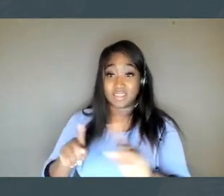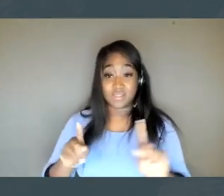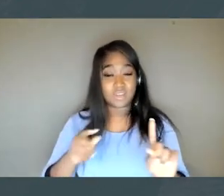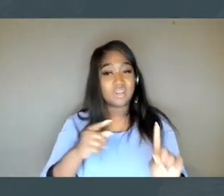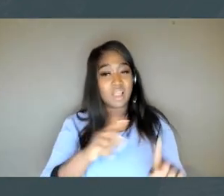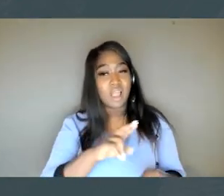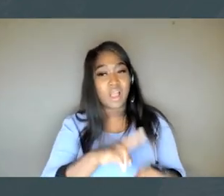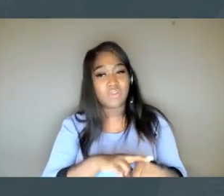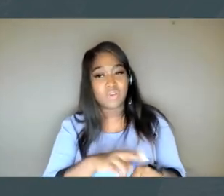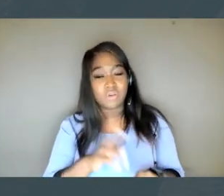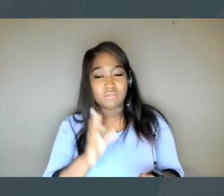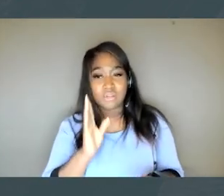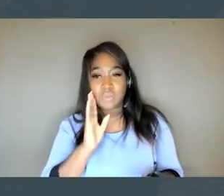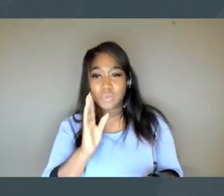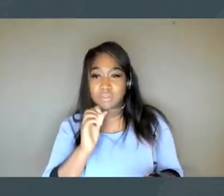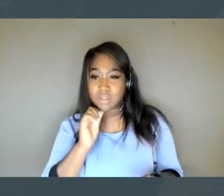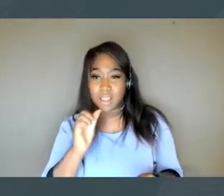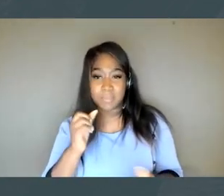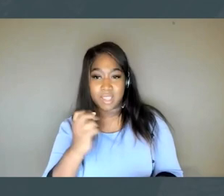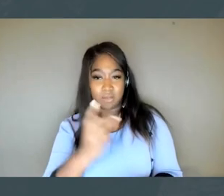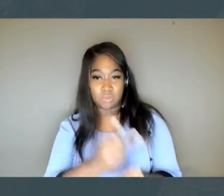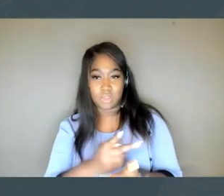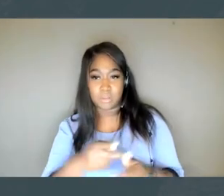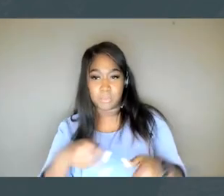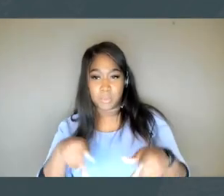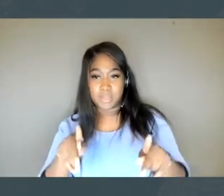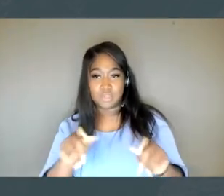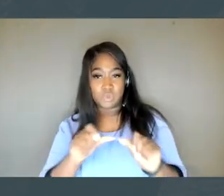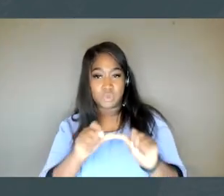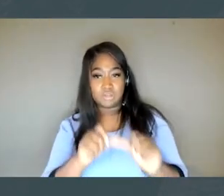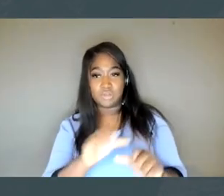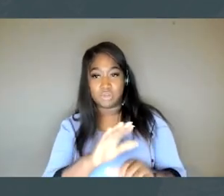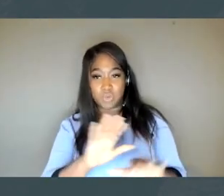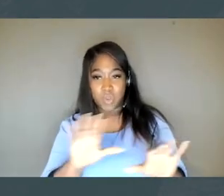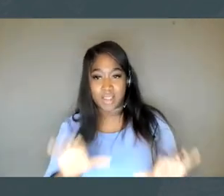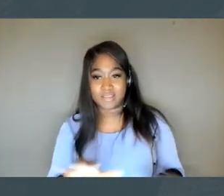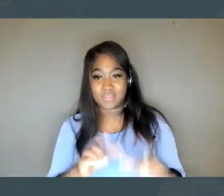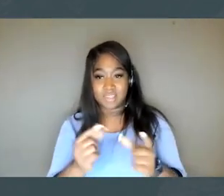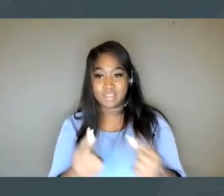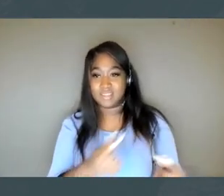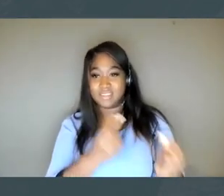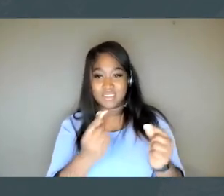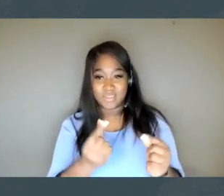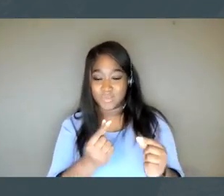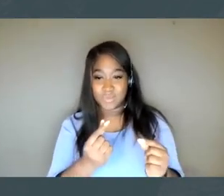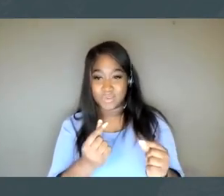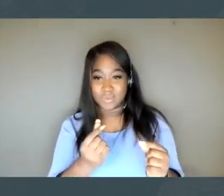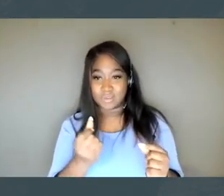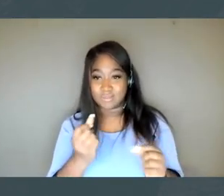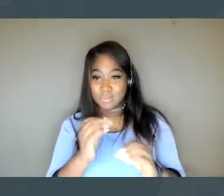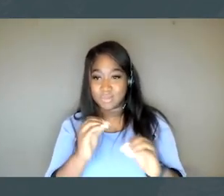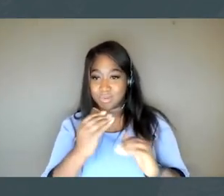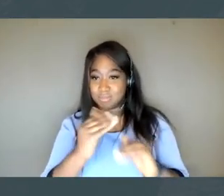be, let's say, granted the permission to continue your activities freely, because this is really threatening,